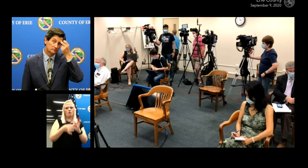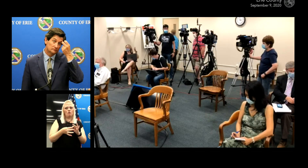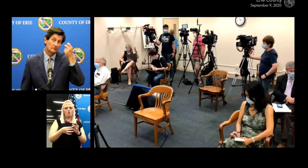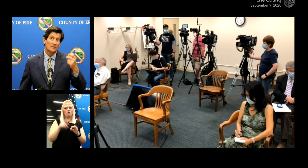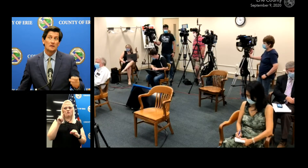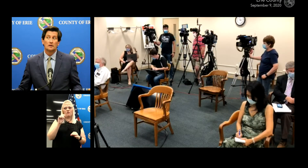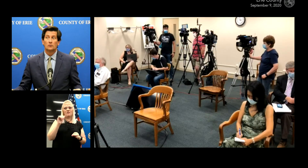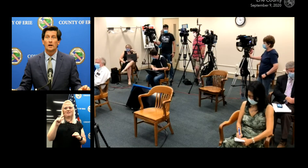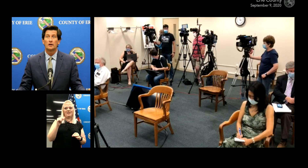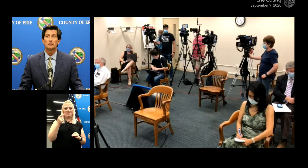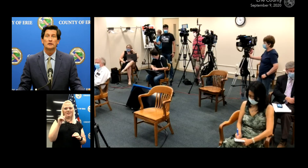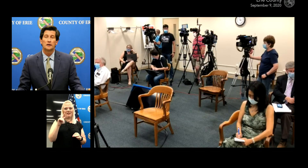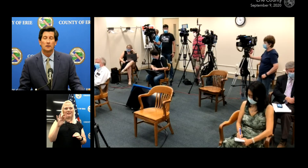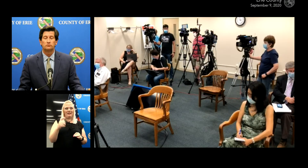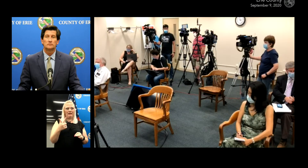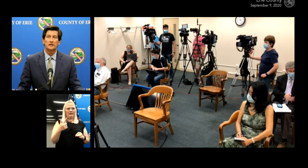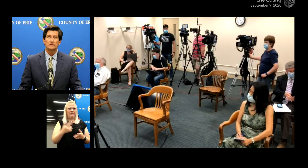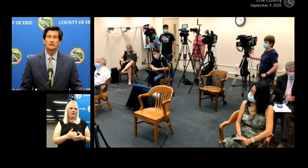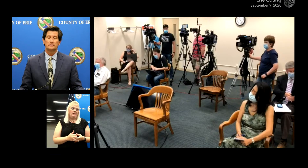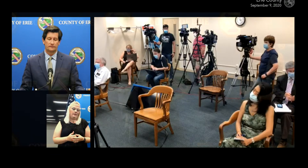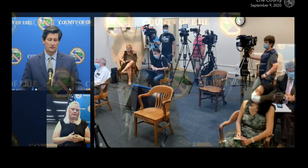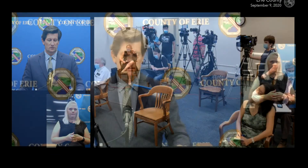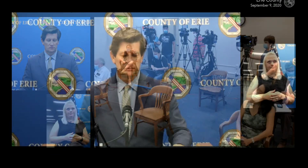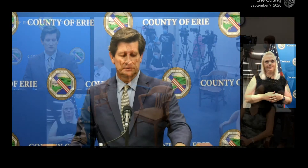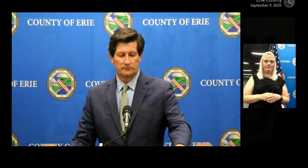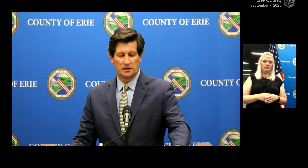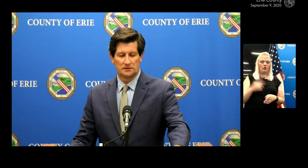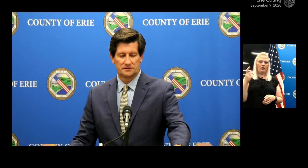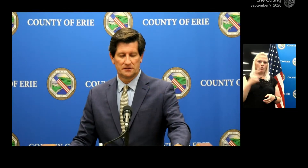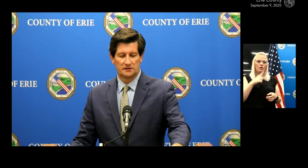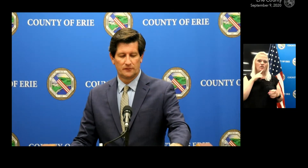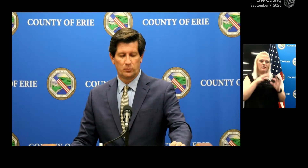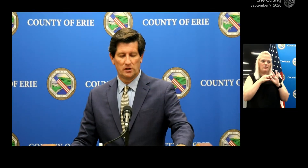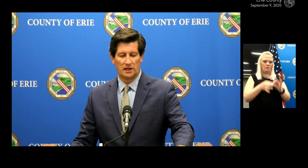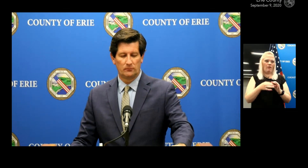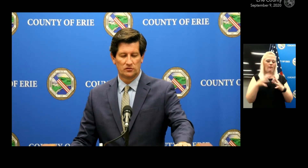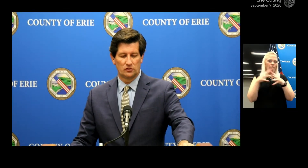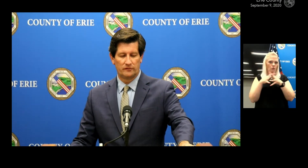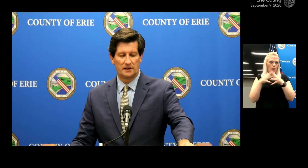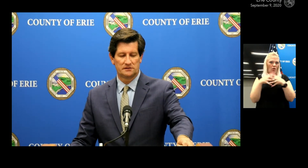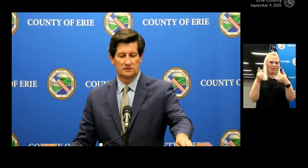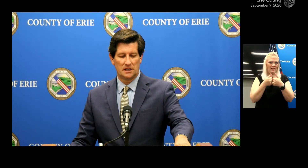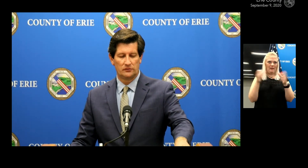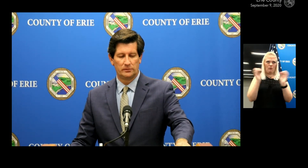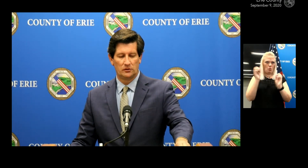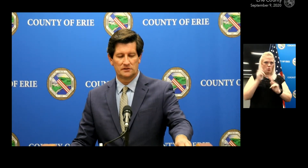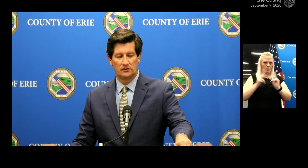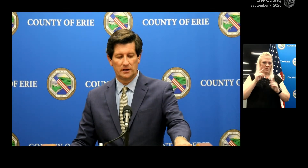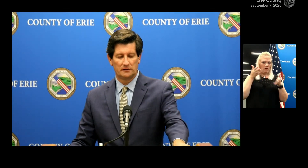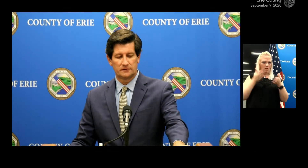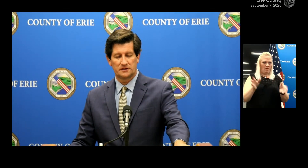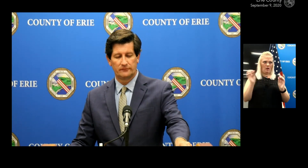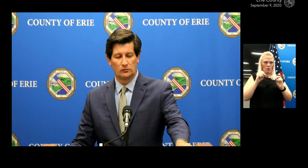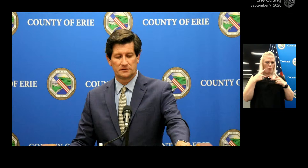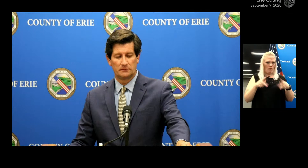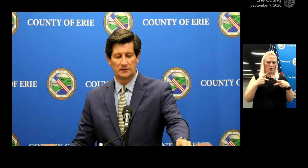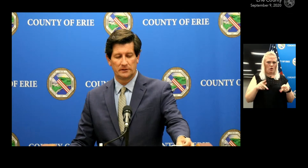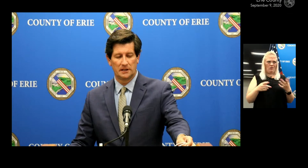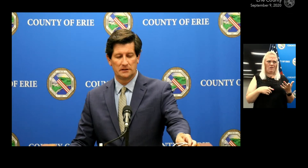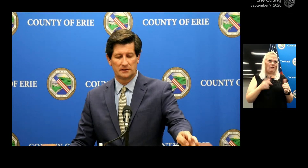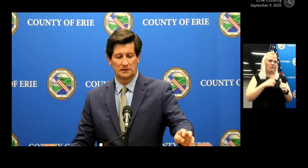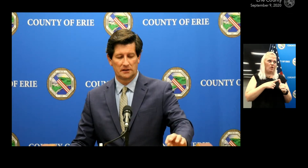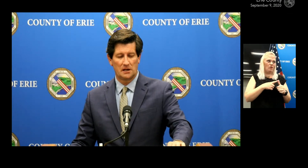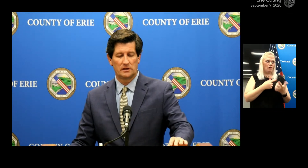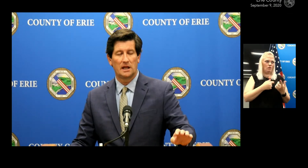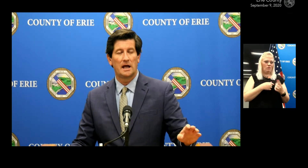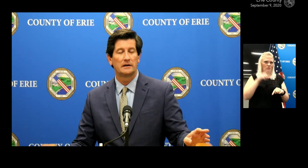tailgating enforcement. Well, if the question was in regards to Sunday's football game, there's no fans that are allowed, there'll be no tailgating. First off, no one's going to be able to get